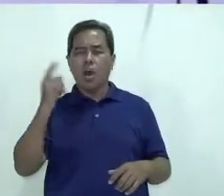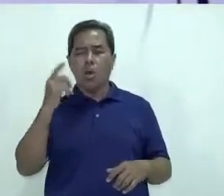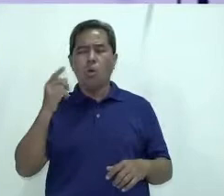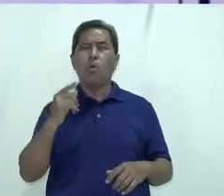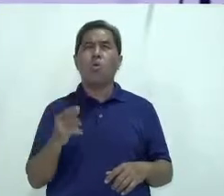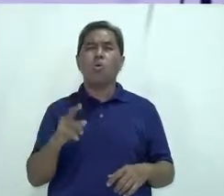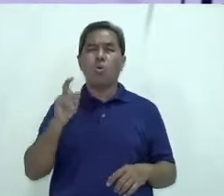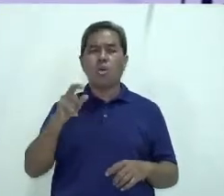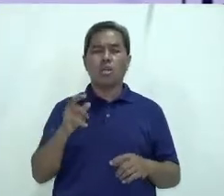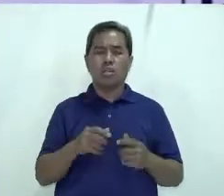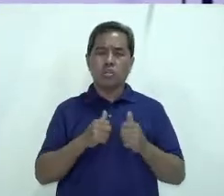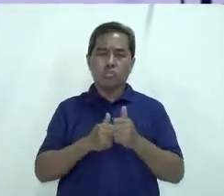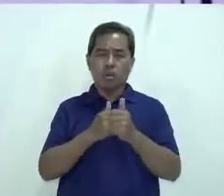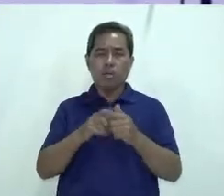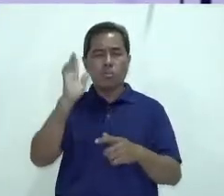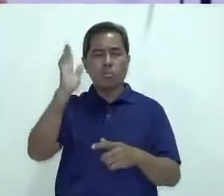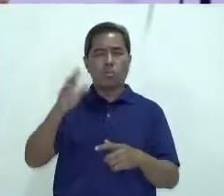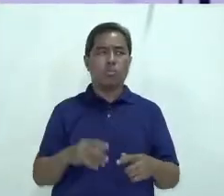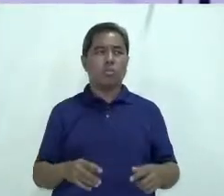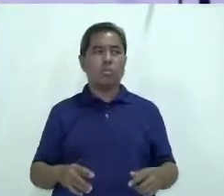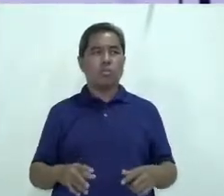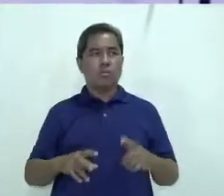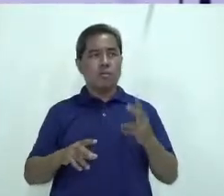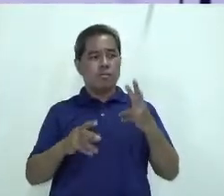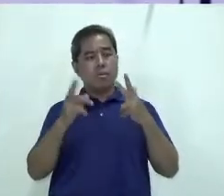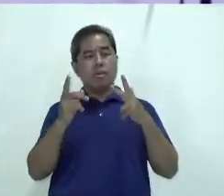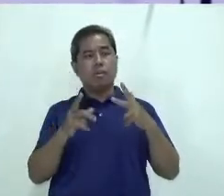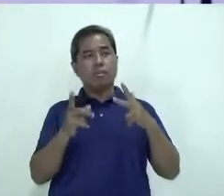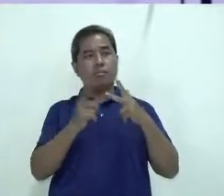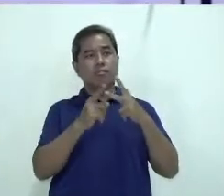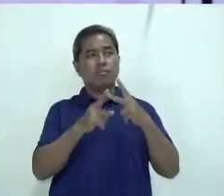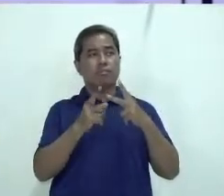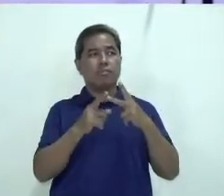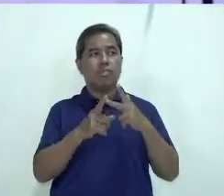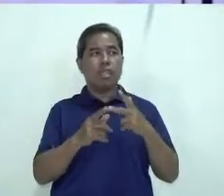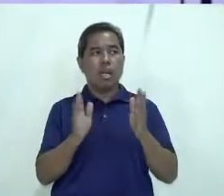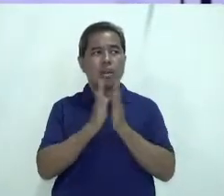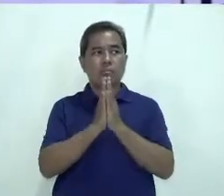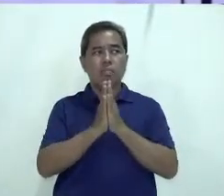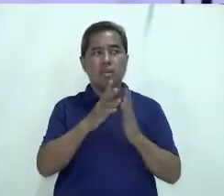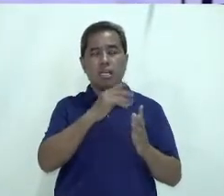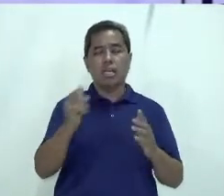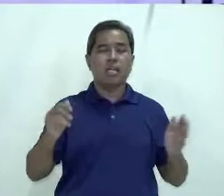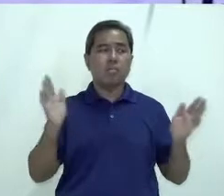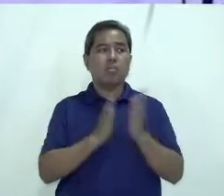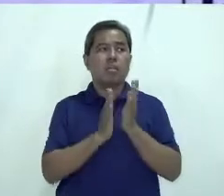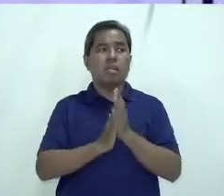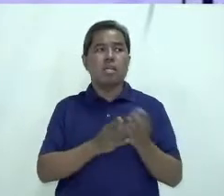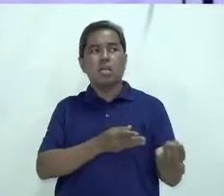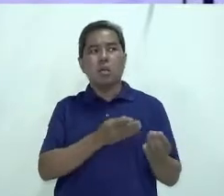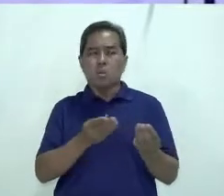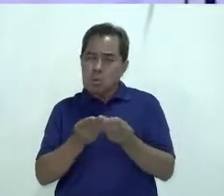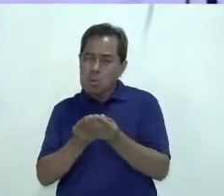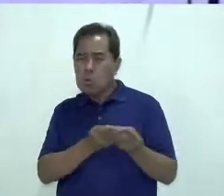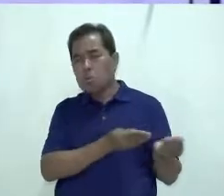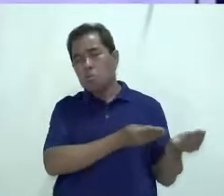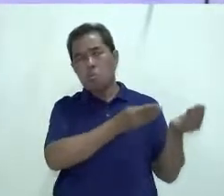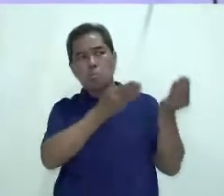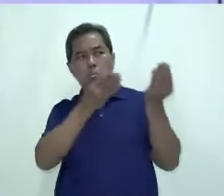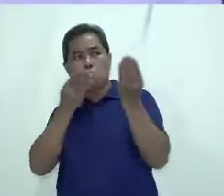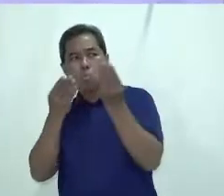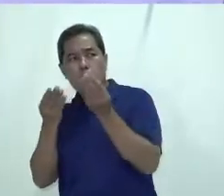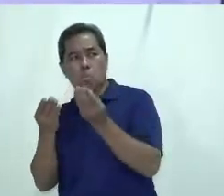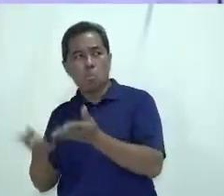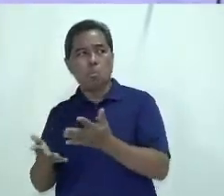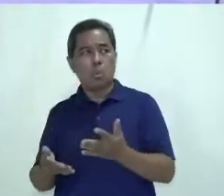won. Thirdly, prayer and praise brings breakthroughs in impossible situations. There are circumstances that